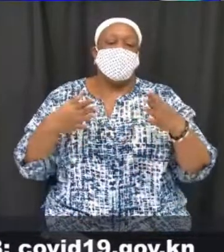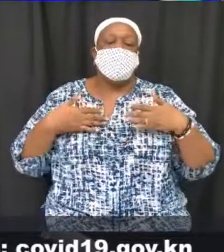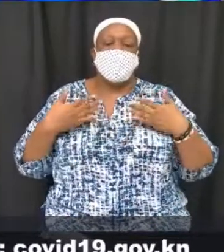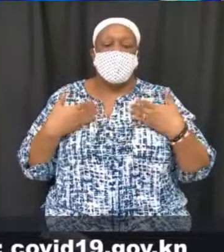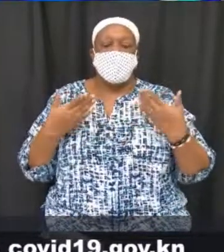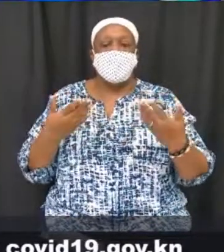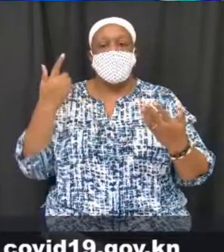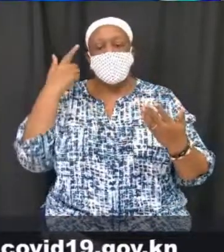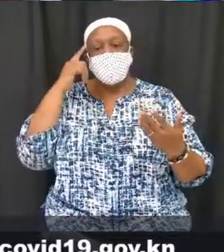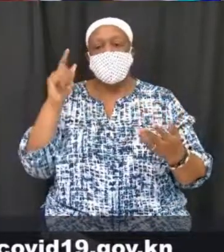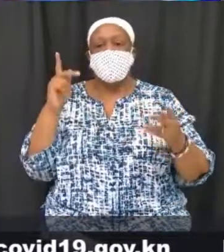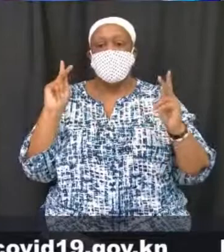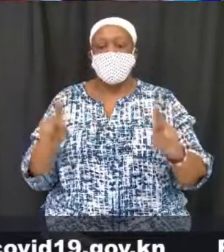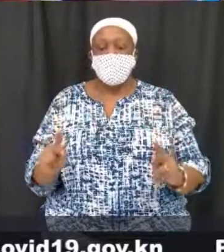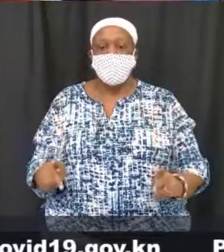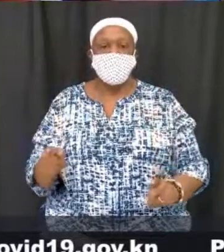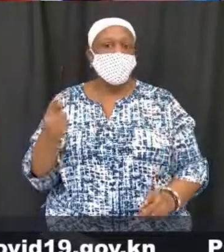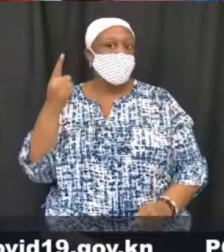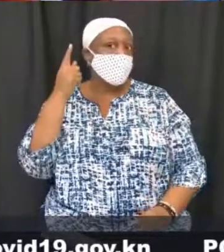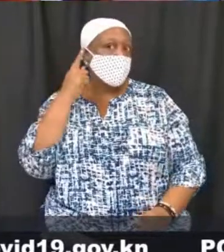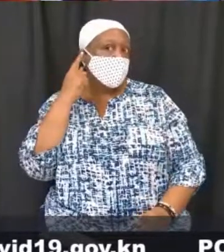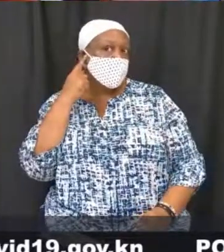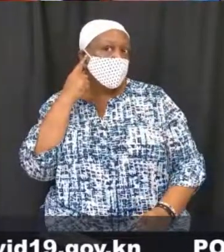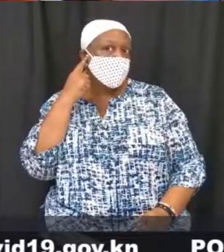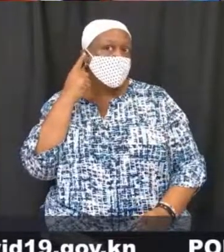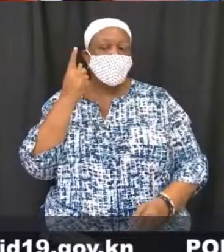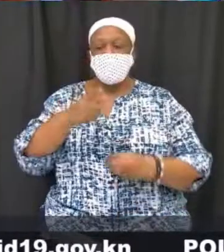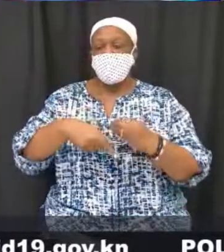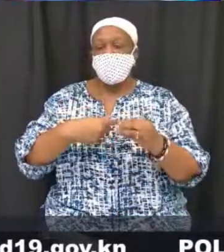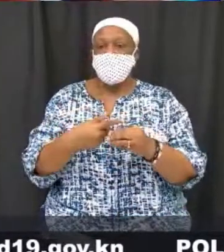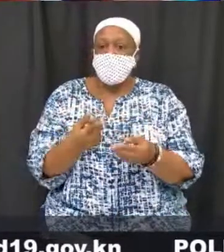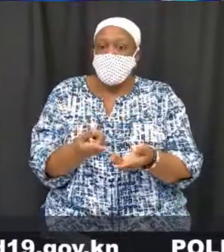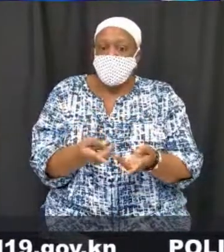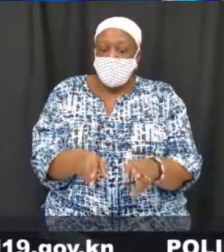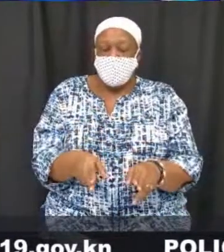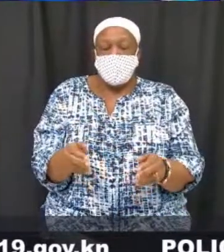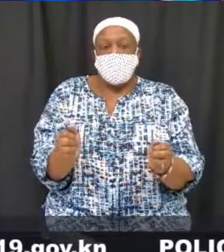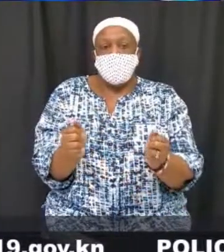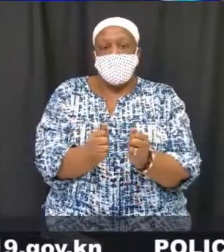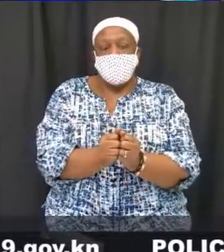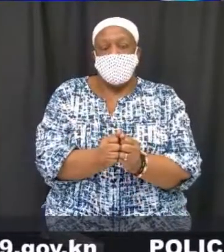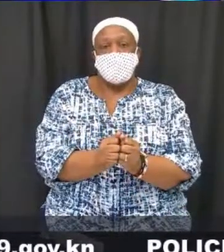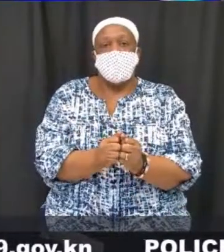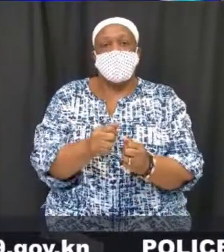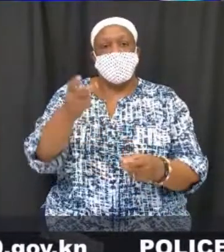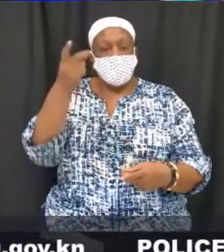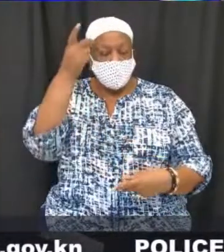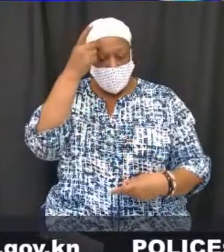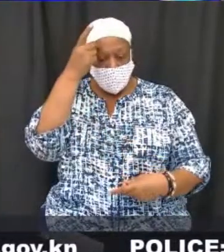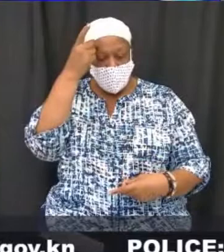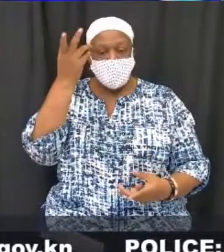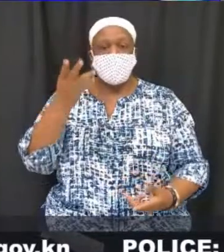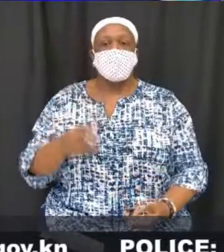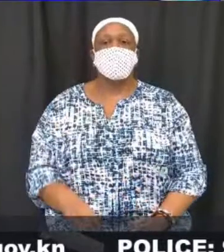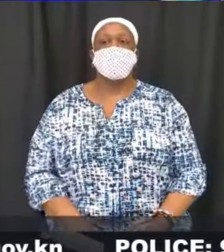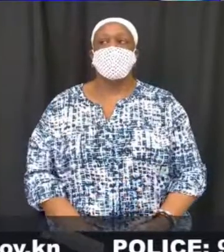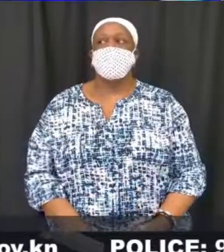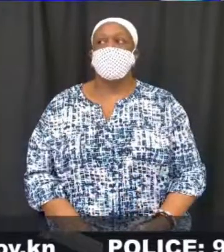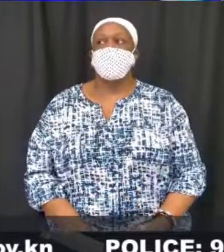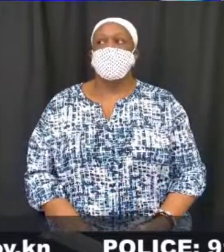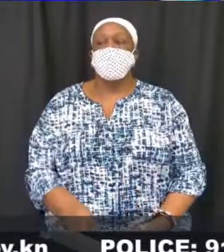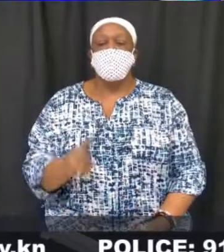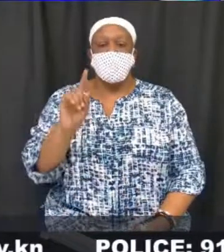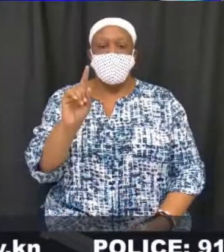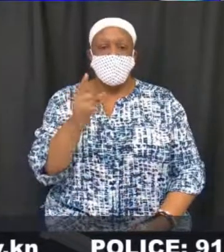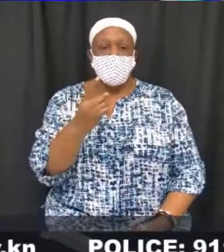federation have listened to the facts about the virus and have acted. First, in the all